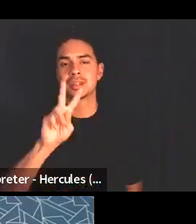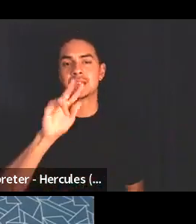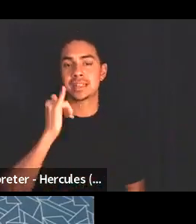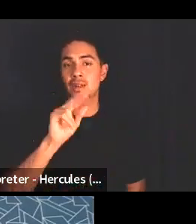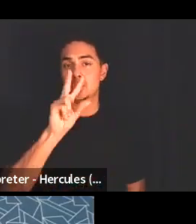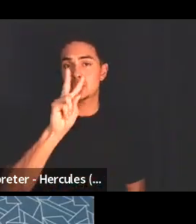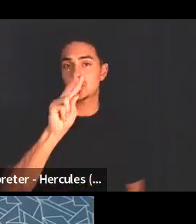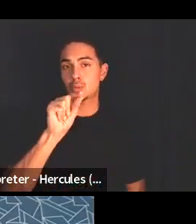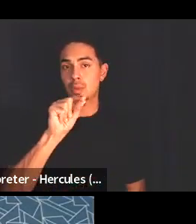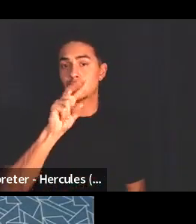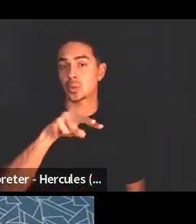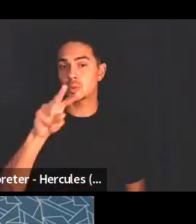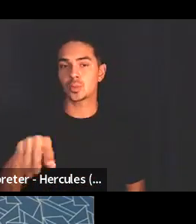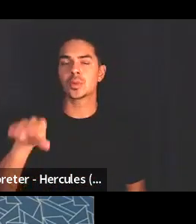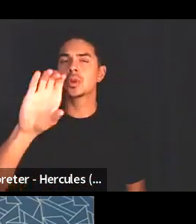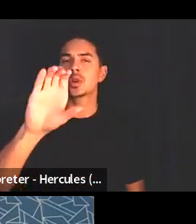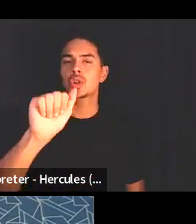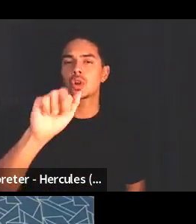in